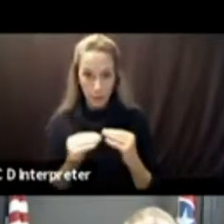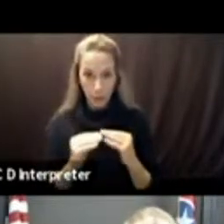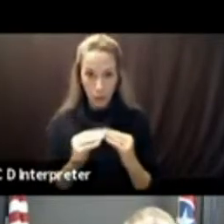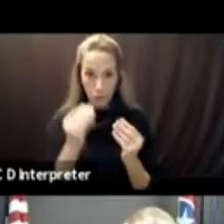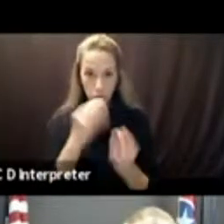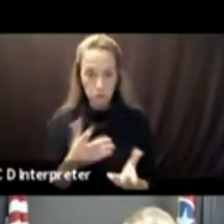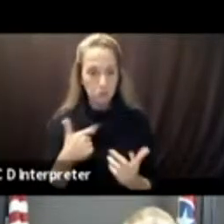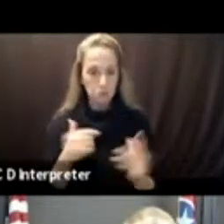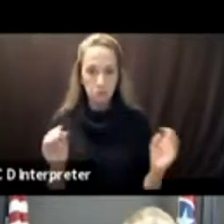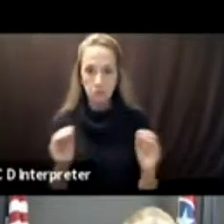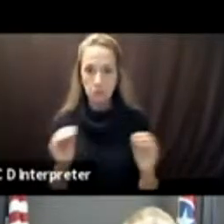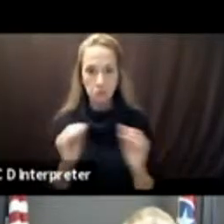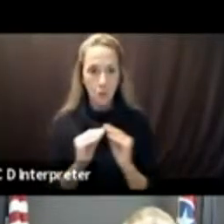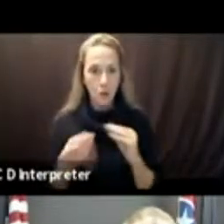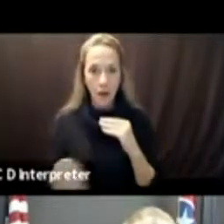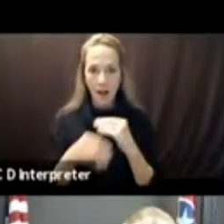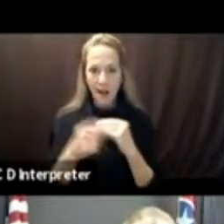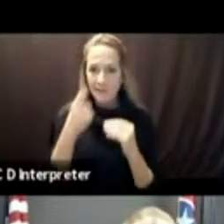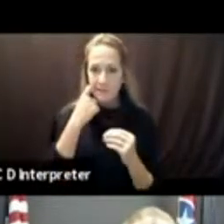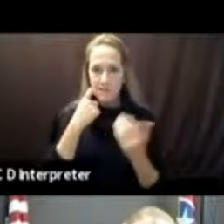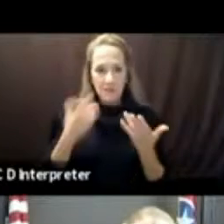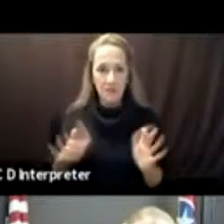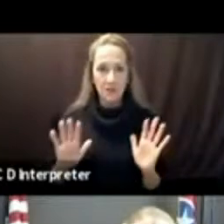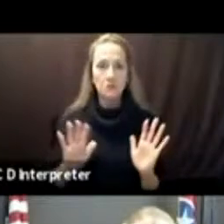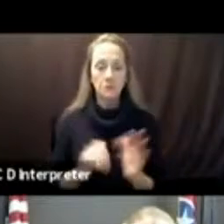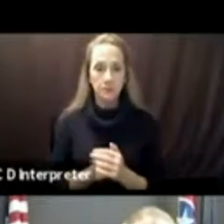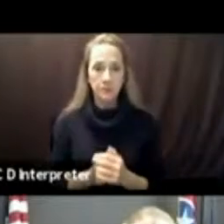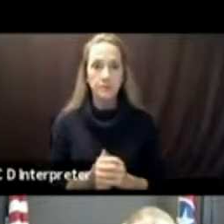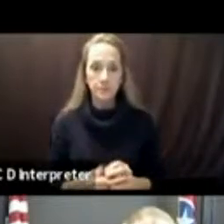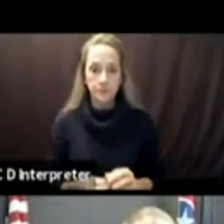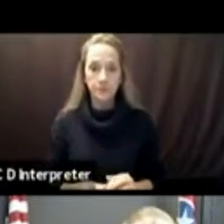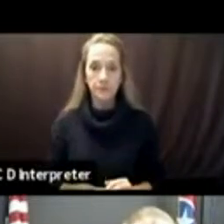I don't have anything to add to those reports.